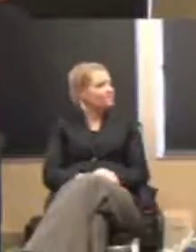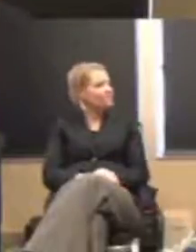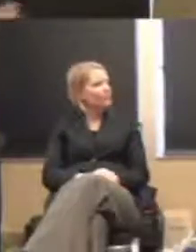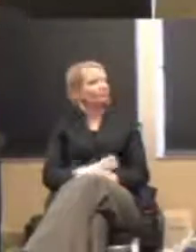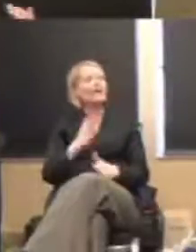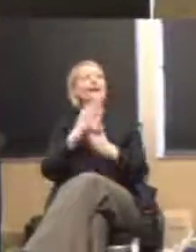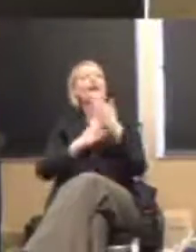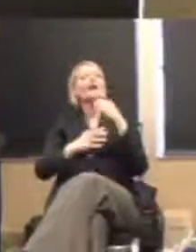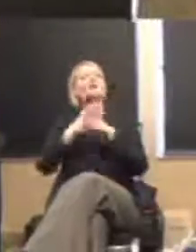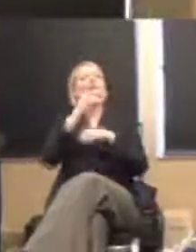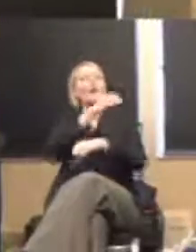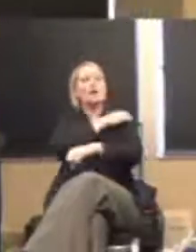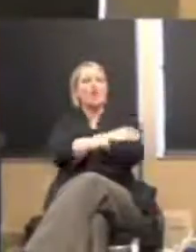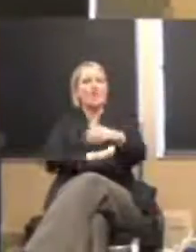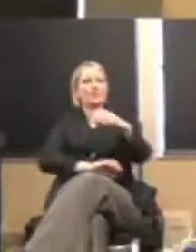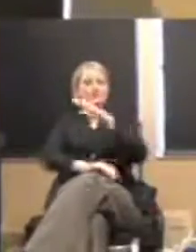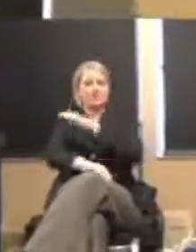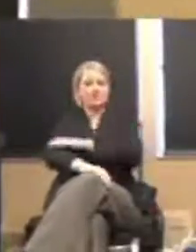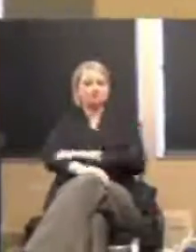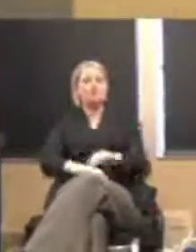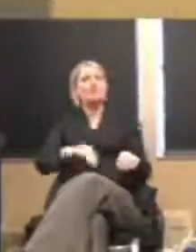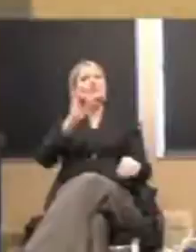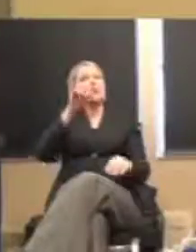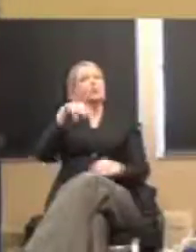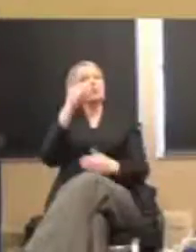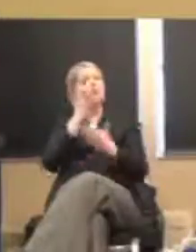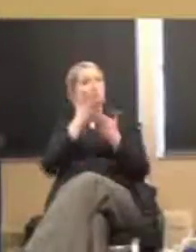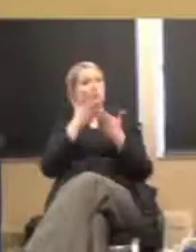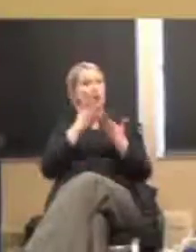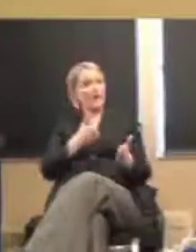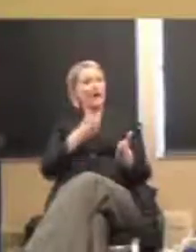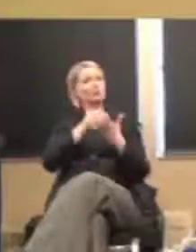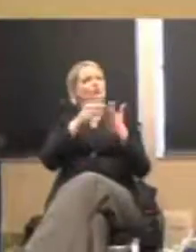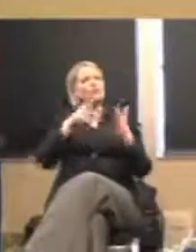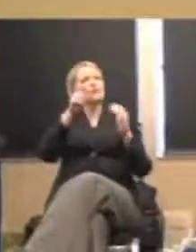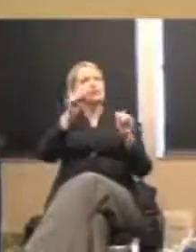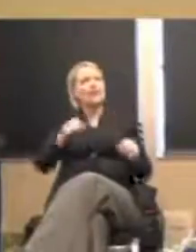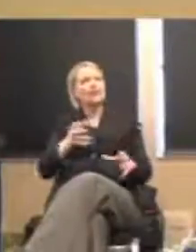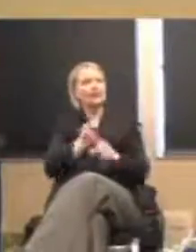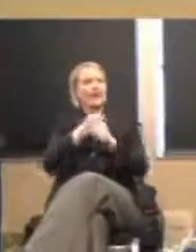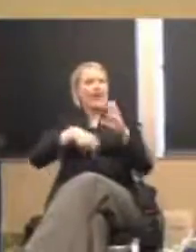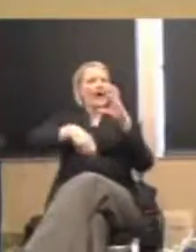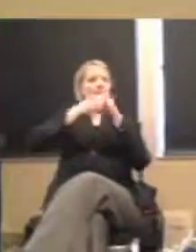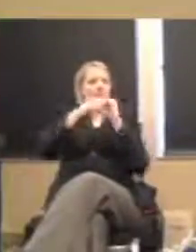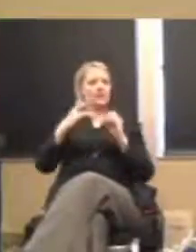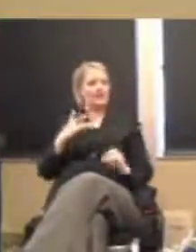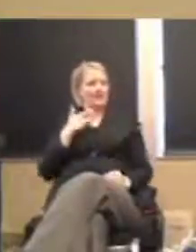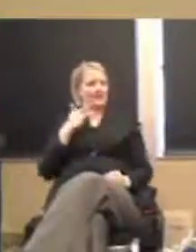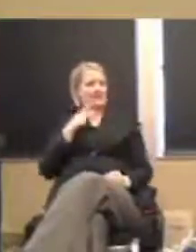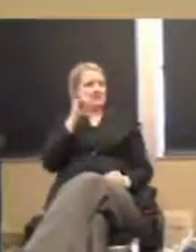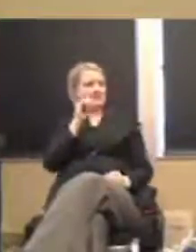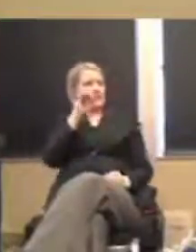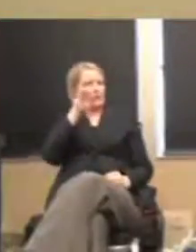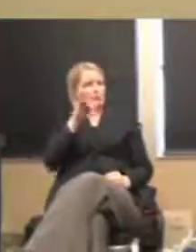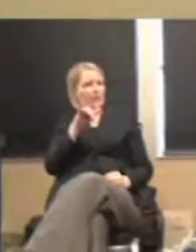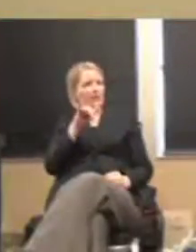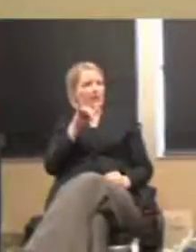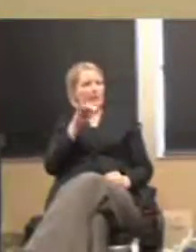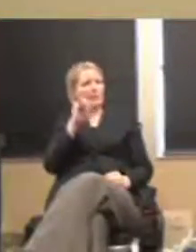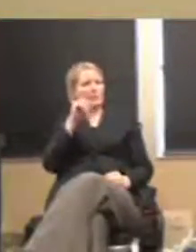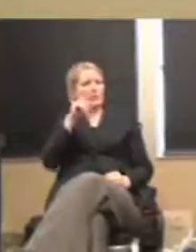and arms. So this is a way that a student could get some of that extra sensory input by pretend that you have a